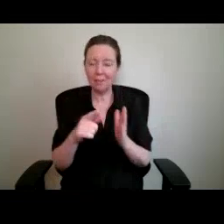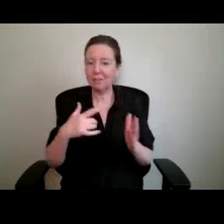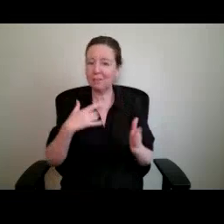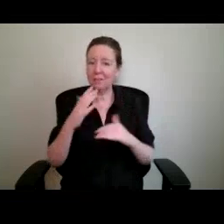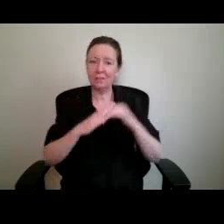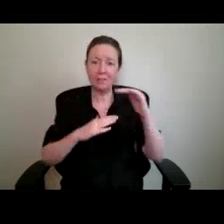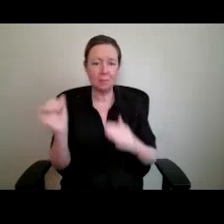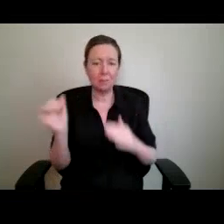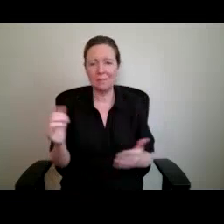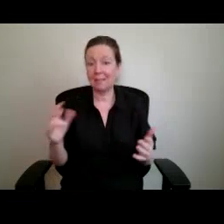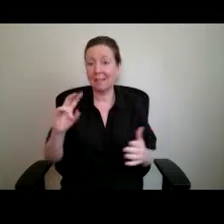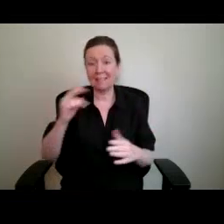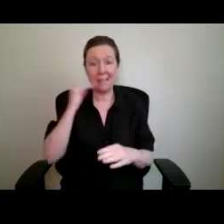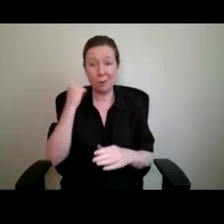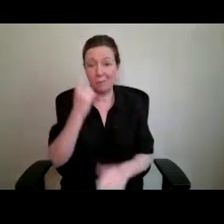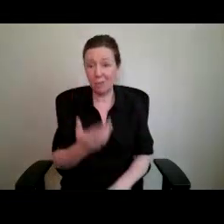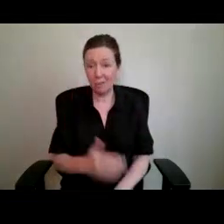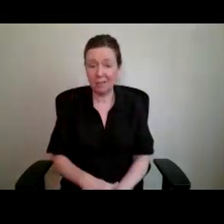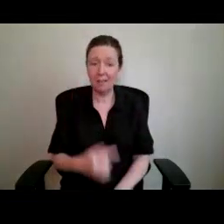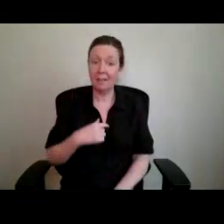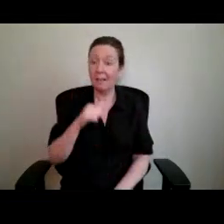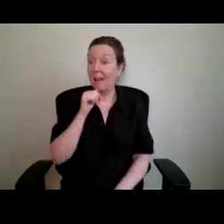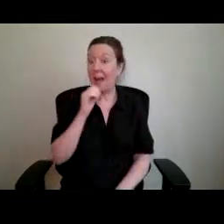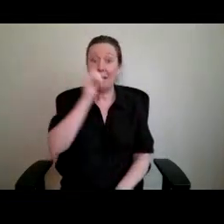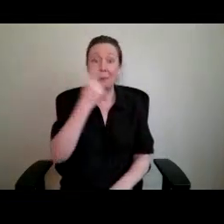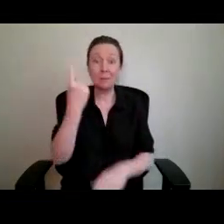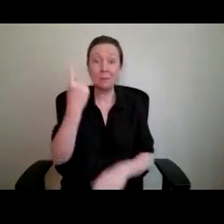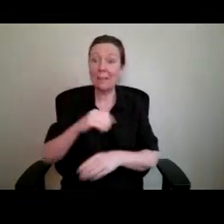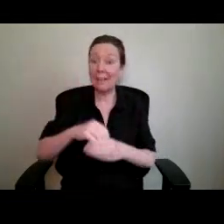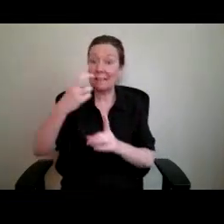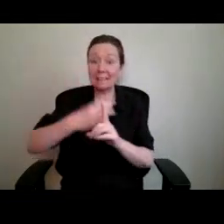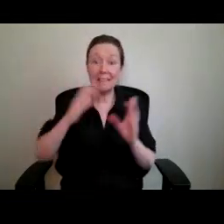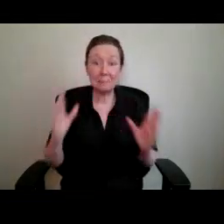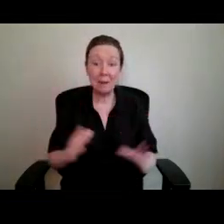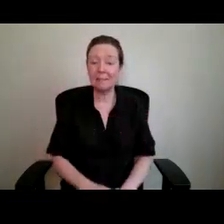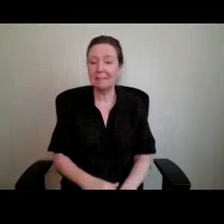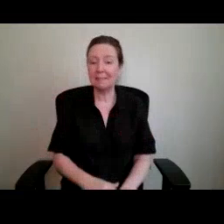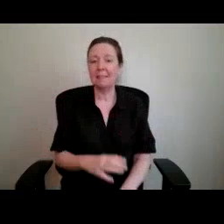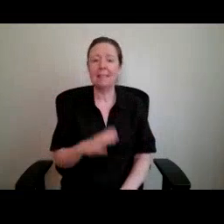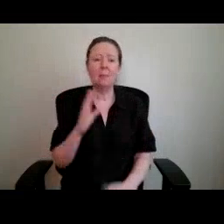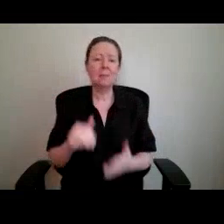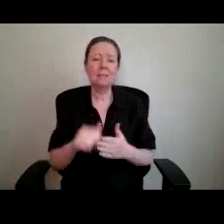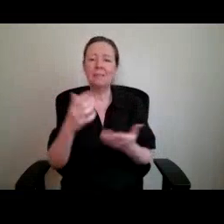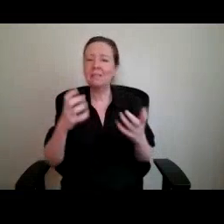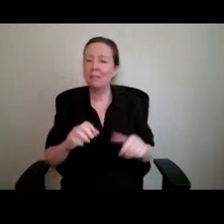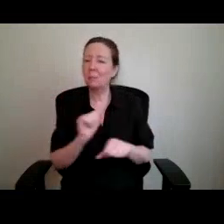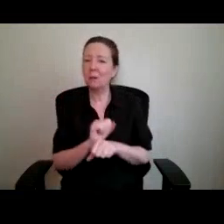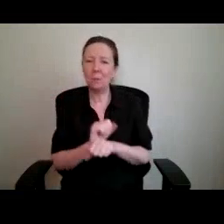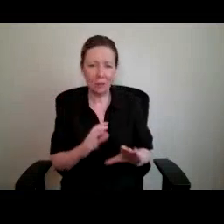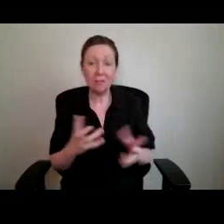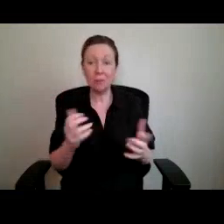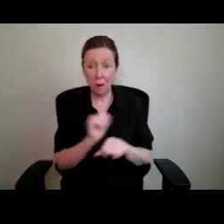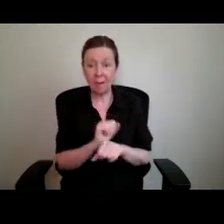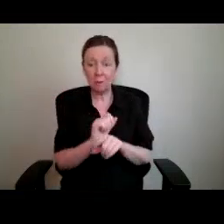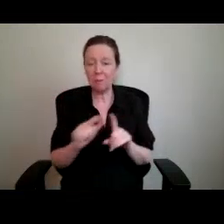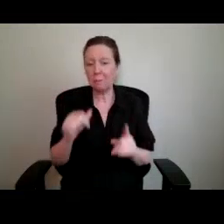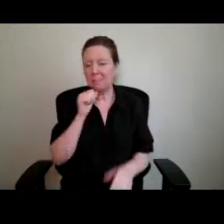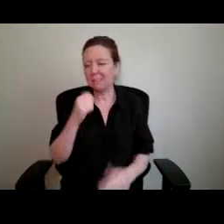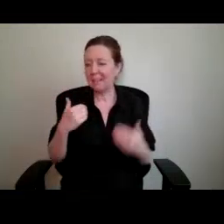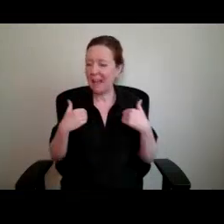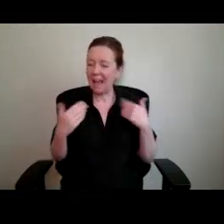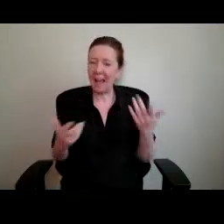It's like a second home. I haven't missed a day in 6 months. It was never that she didn't want to work. She just didn't have